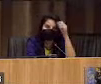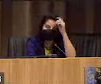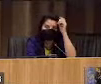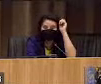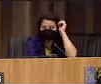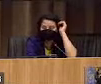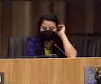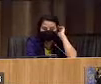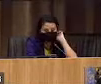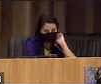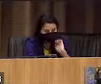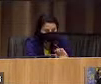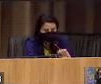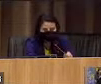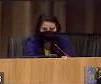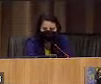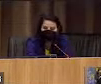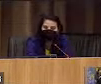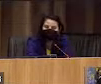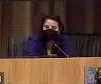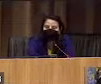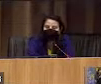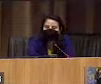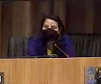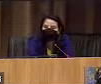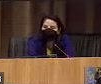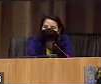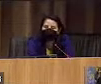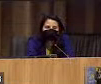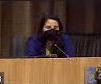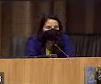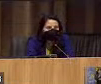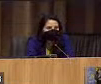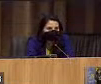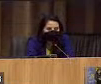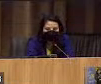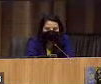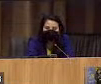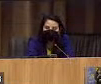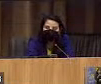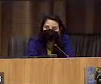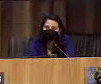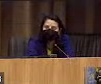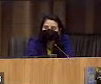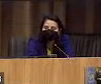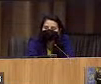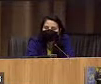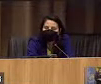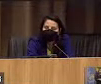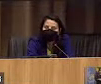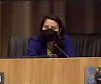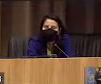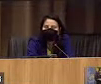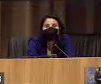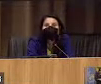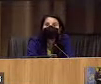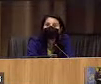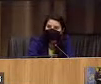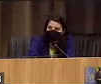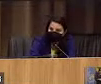This data is specifically about Florianopolis, but we had the original